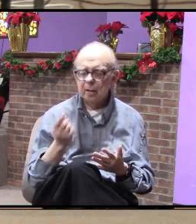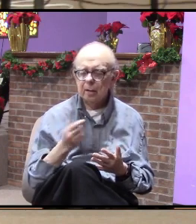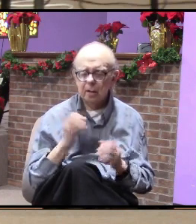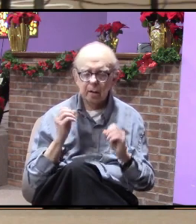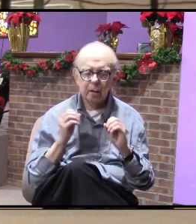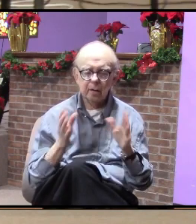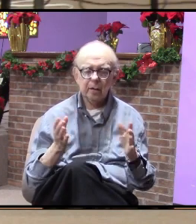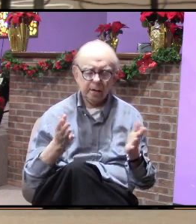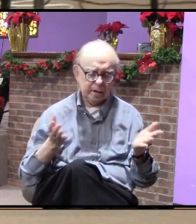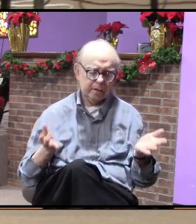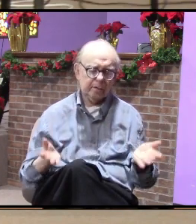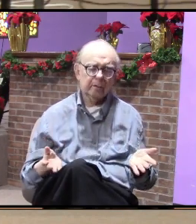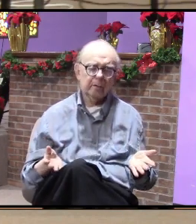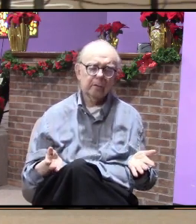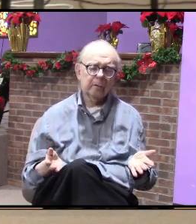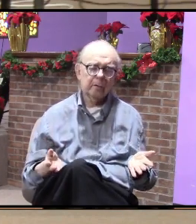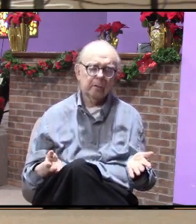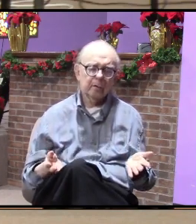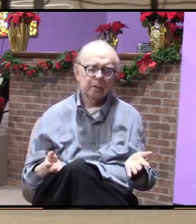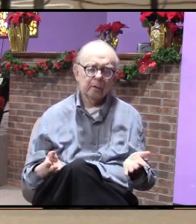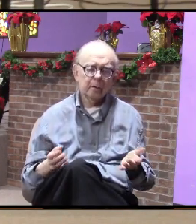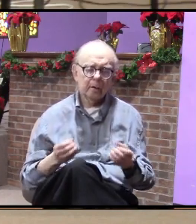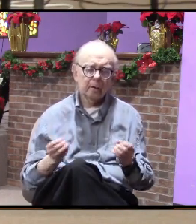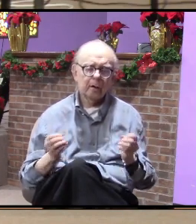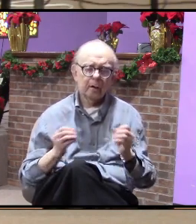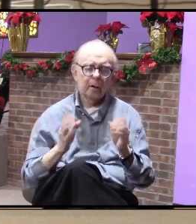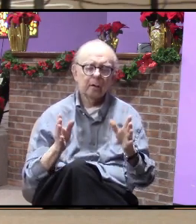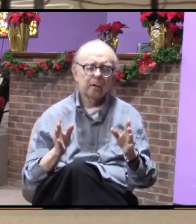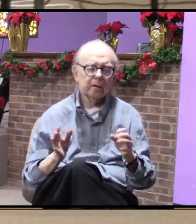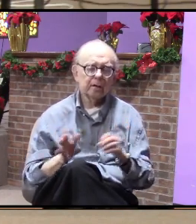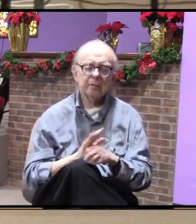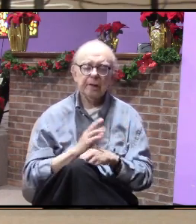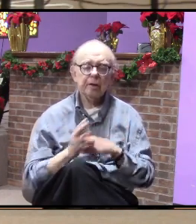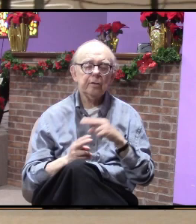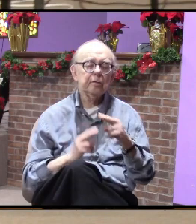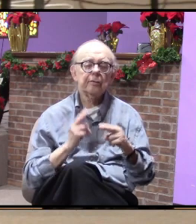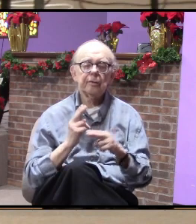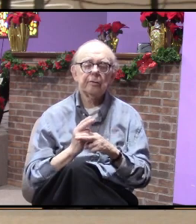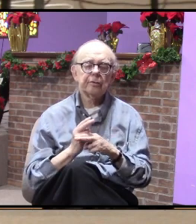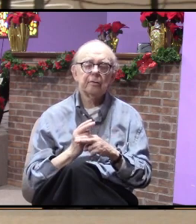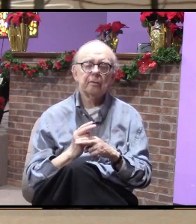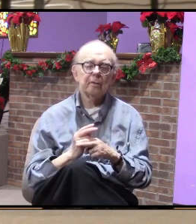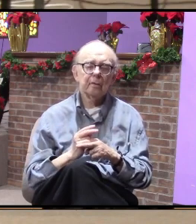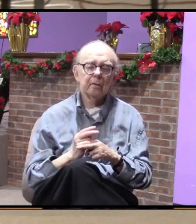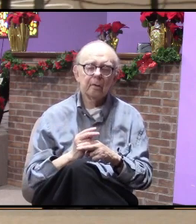light here. There's light in the whole universe.